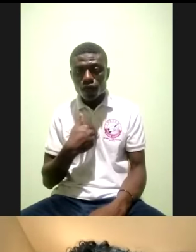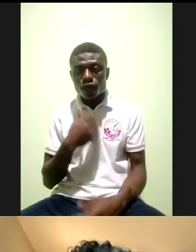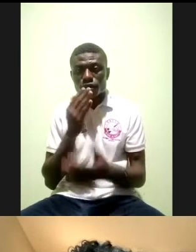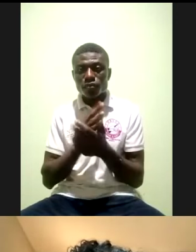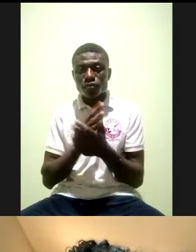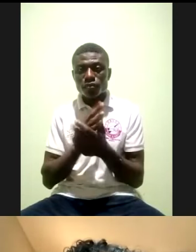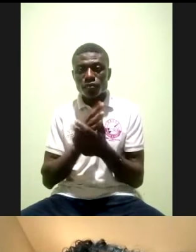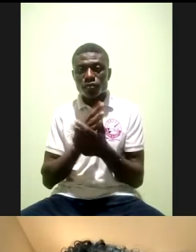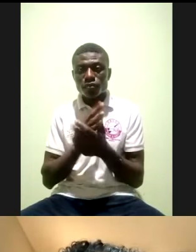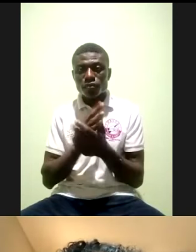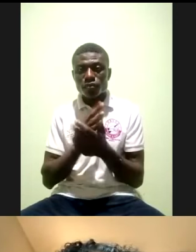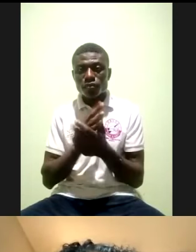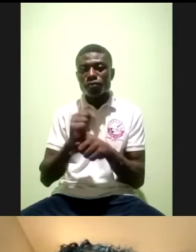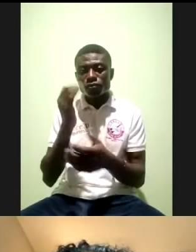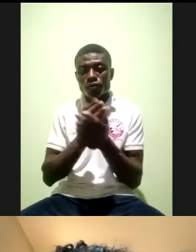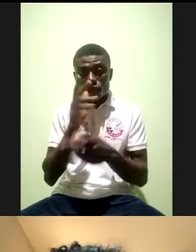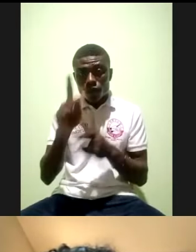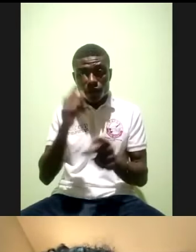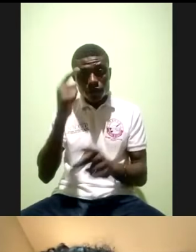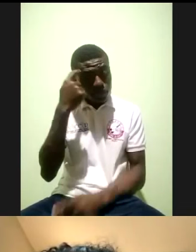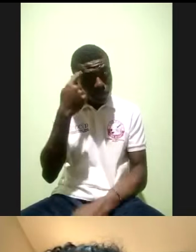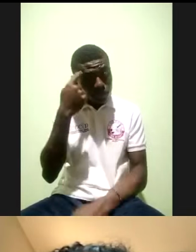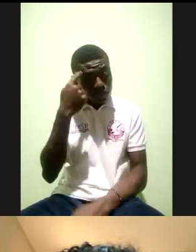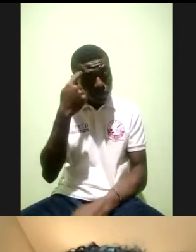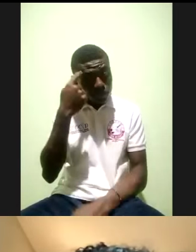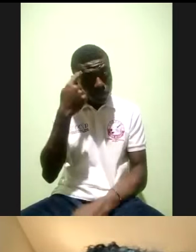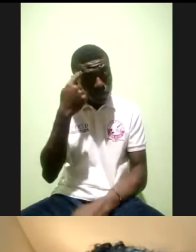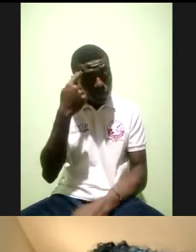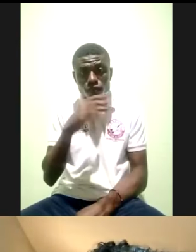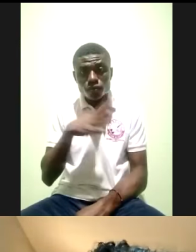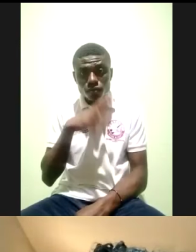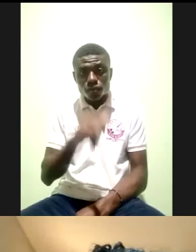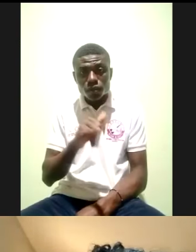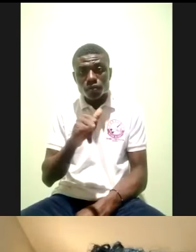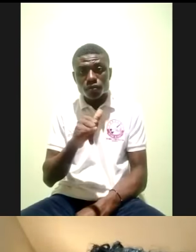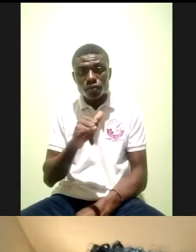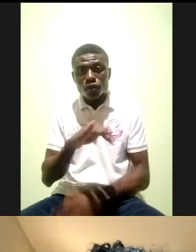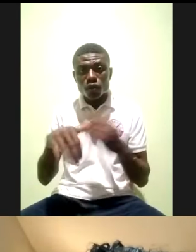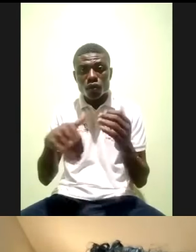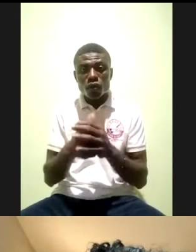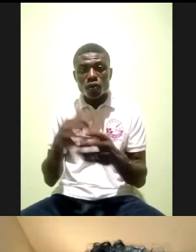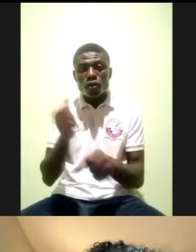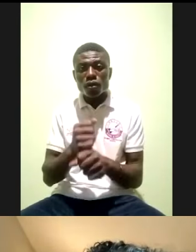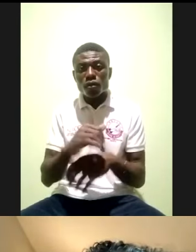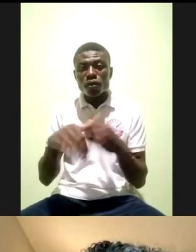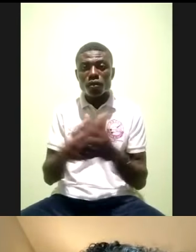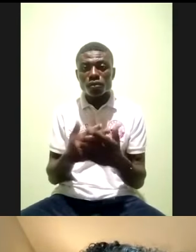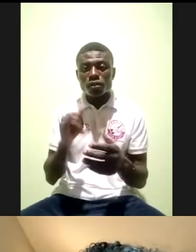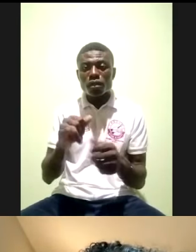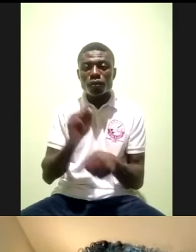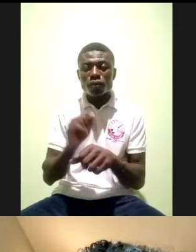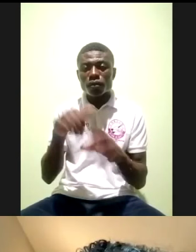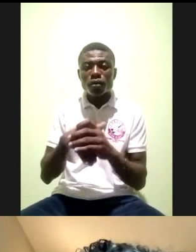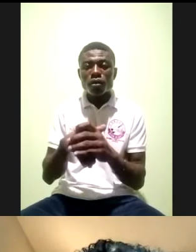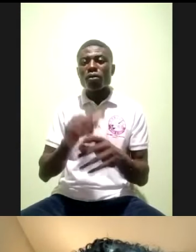So some people think that it's unfair advantage that because they're getting those kind of accommodations in school.